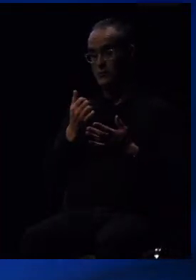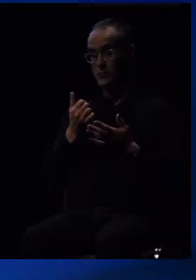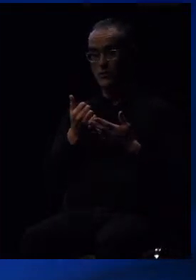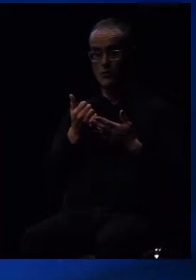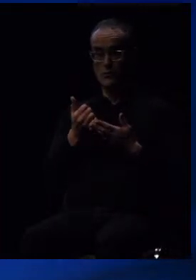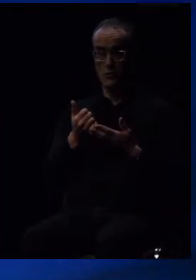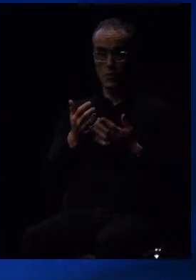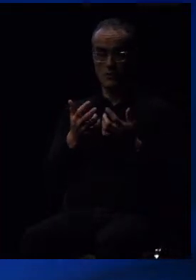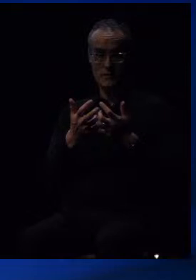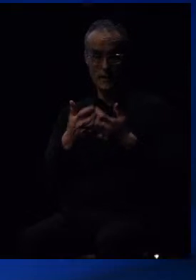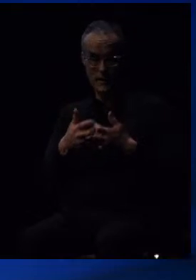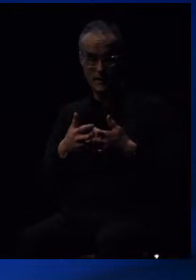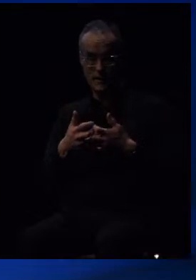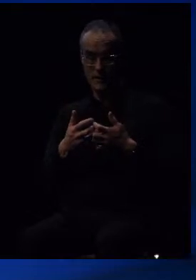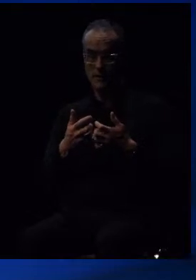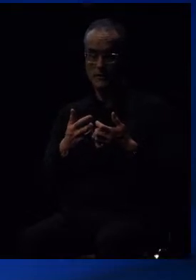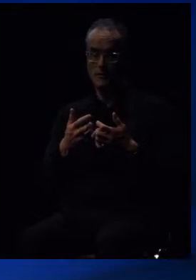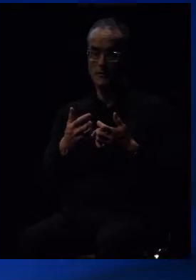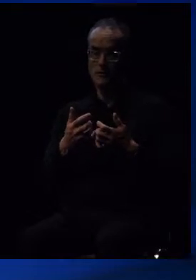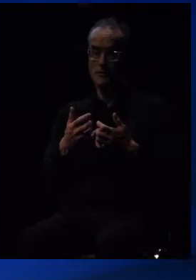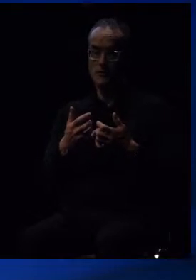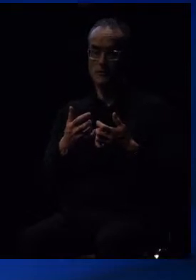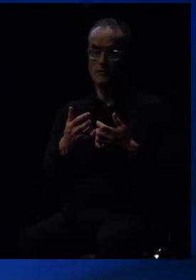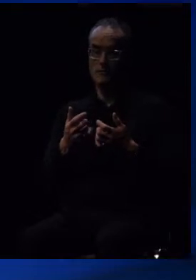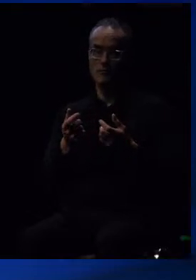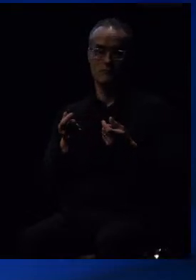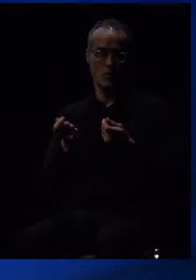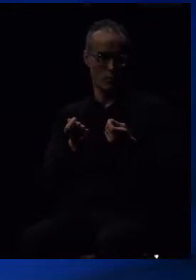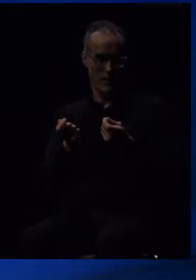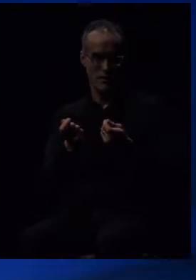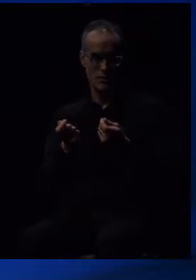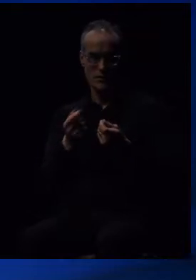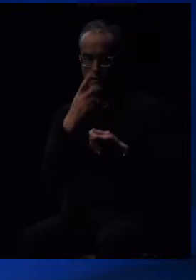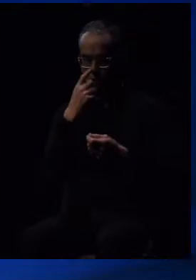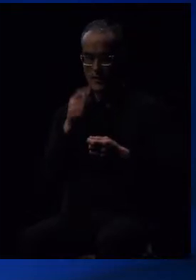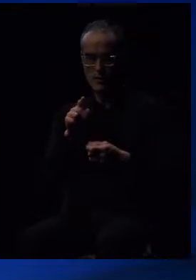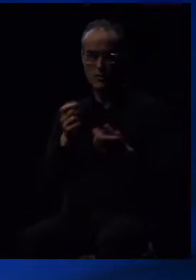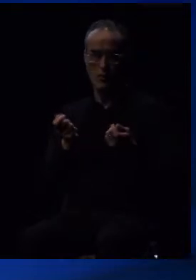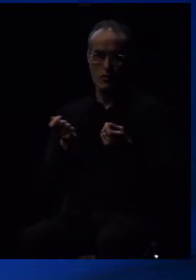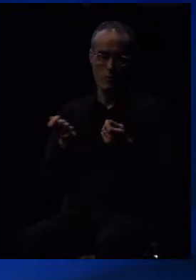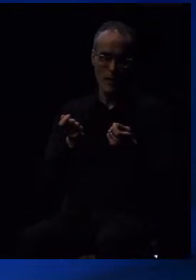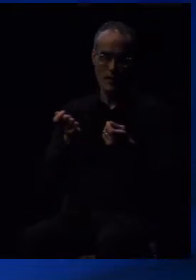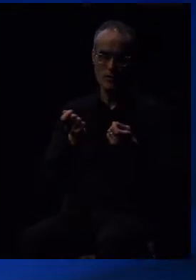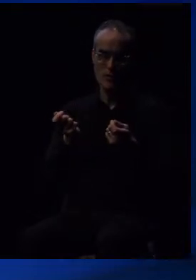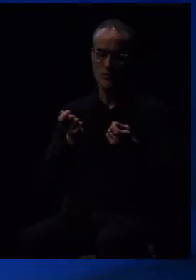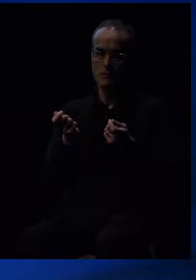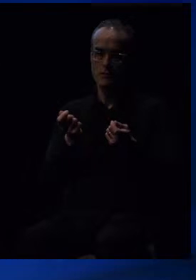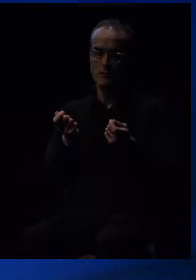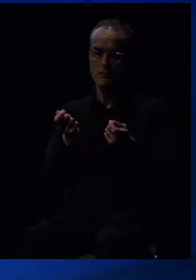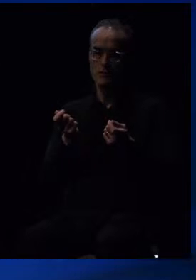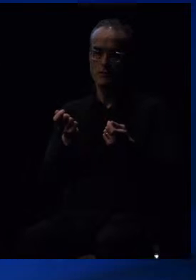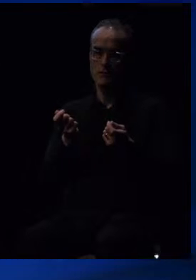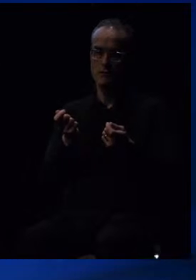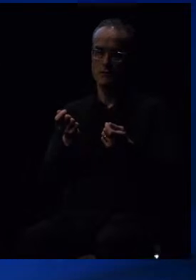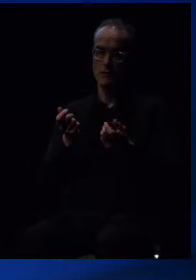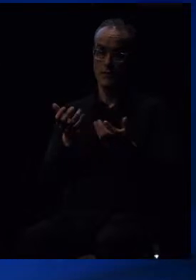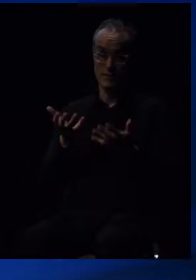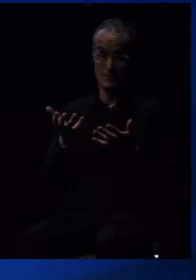to manage, or not supervise, but mostly manage and keep the existing look